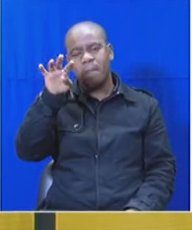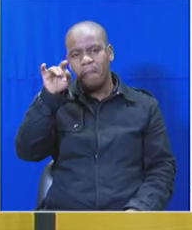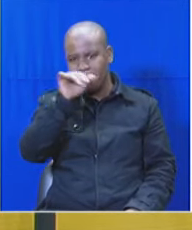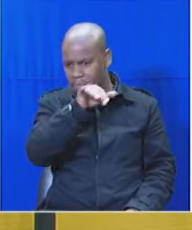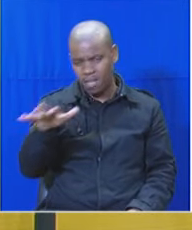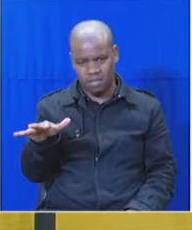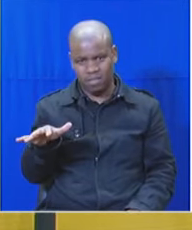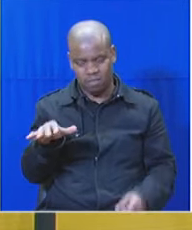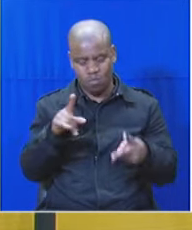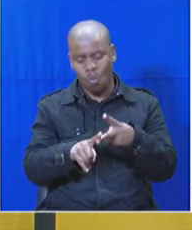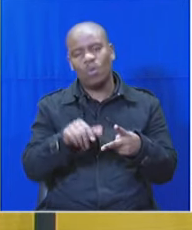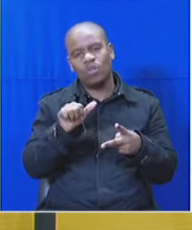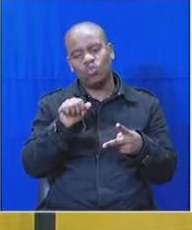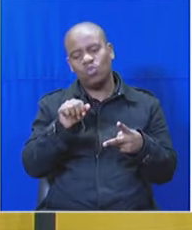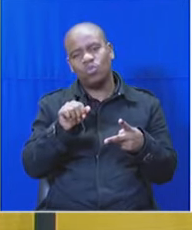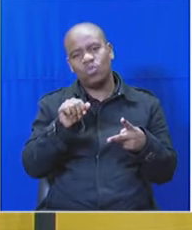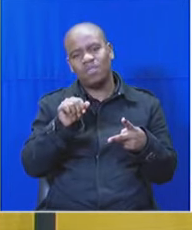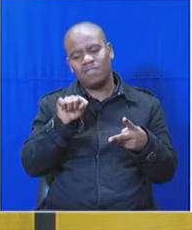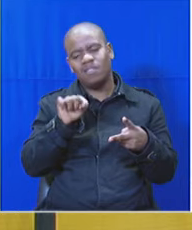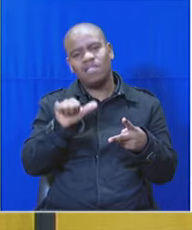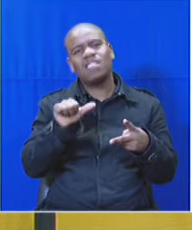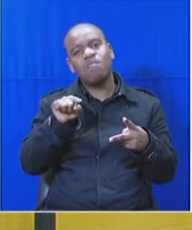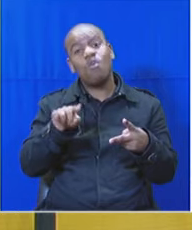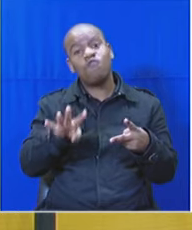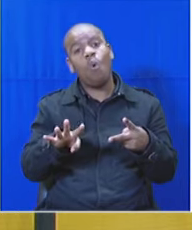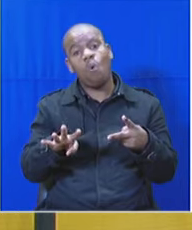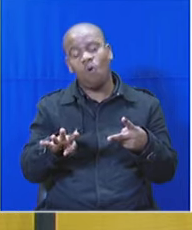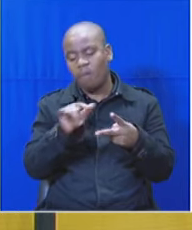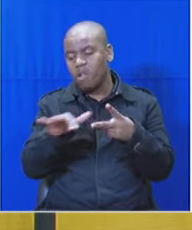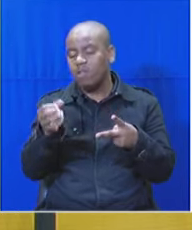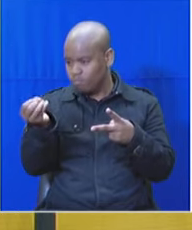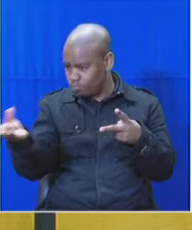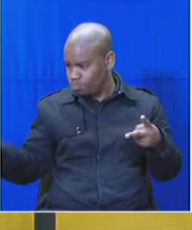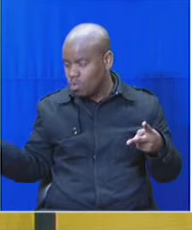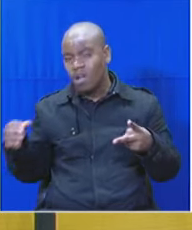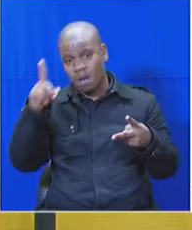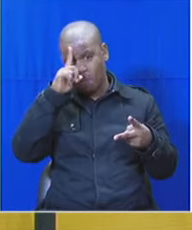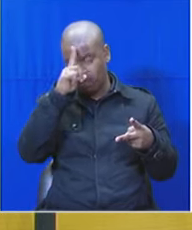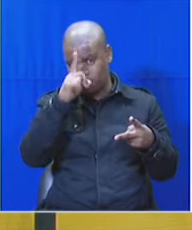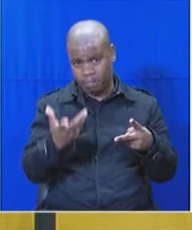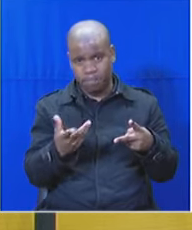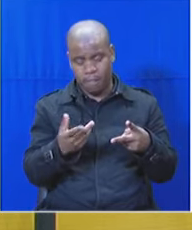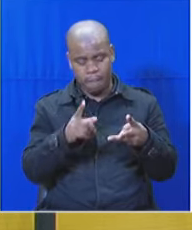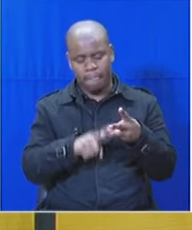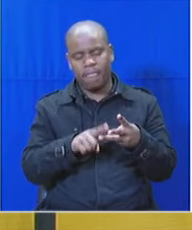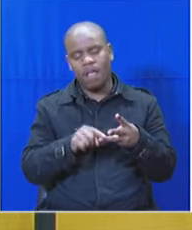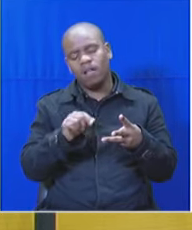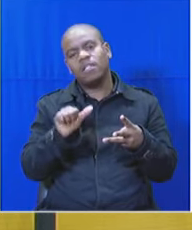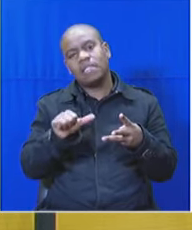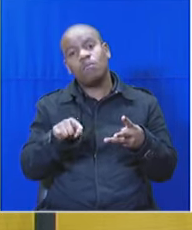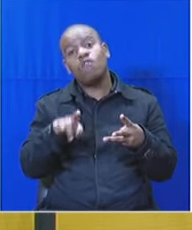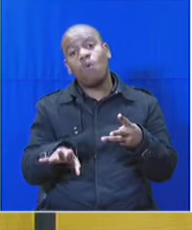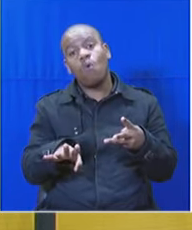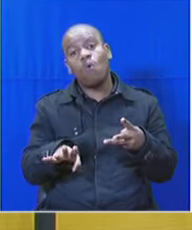16.4 million hectares, to black farmers. Of the 7.5 million hectares already